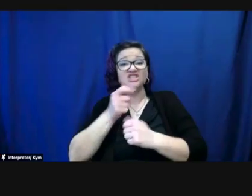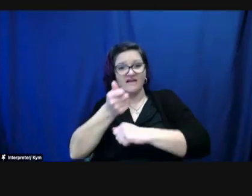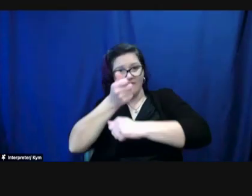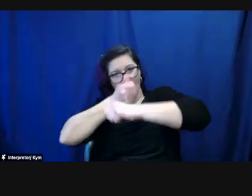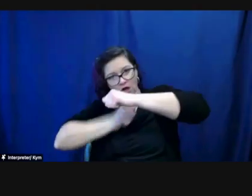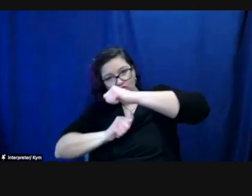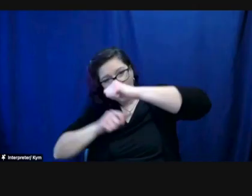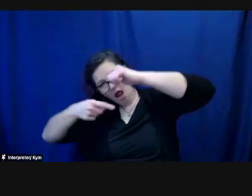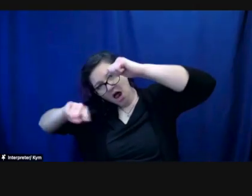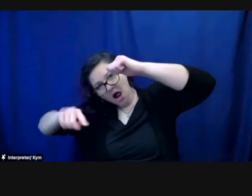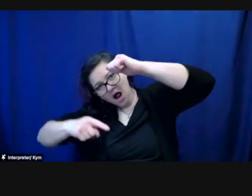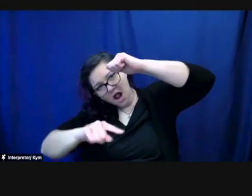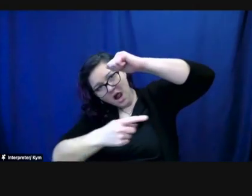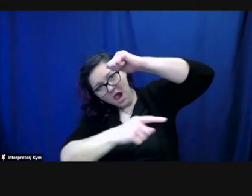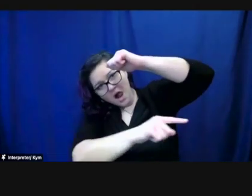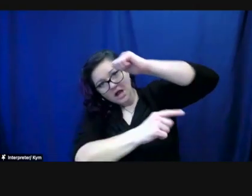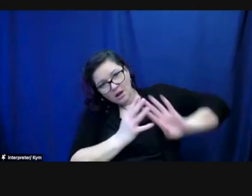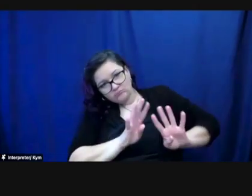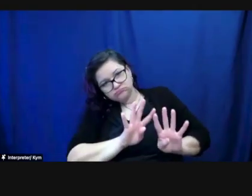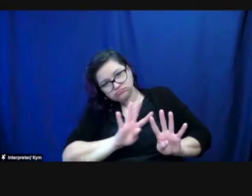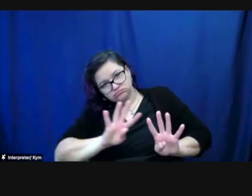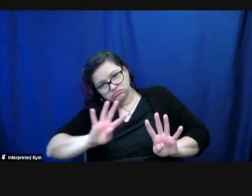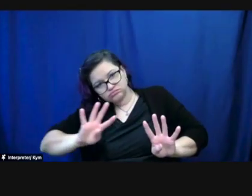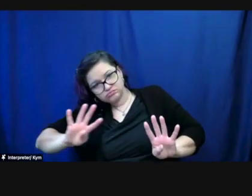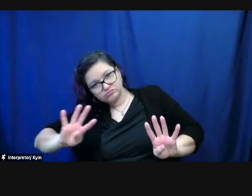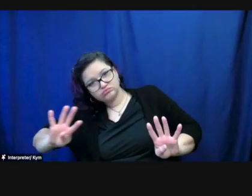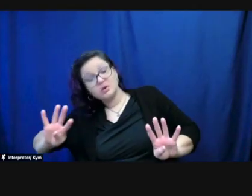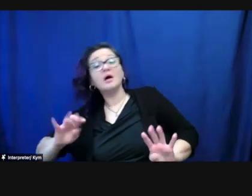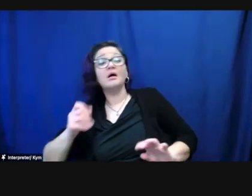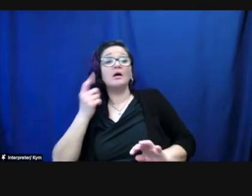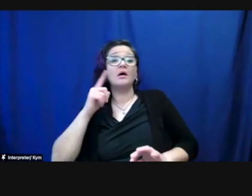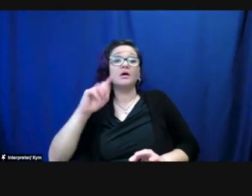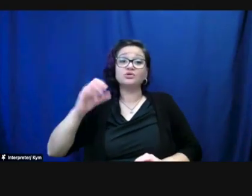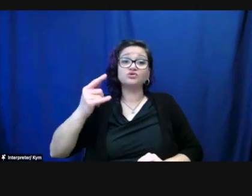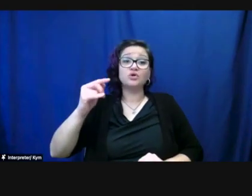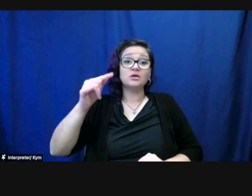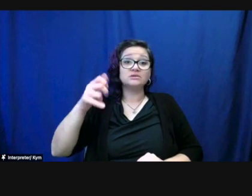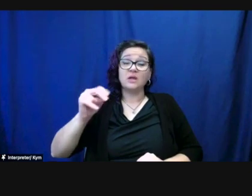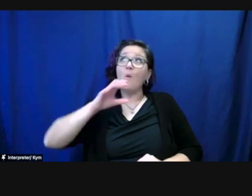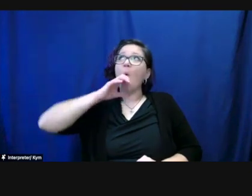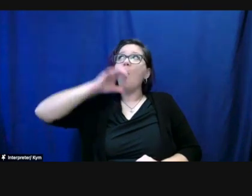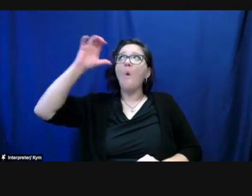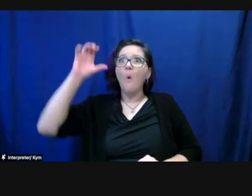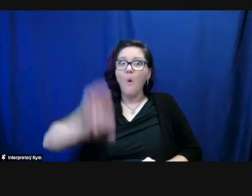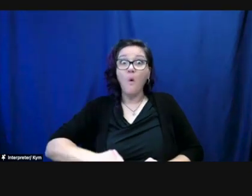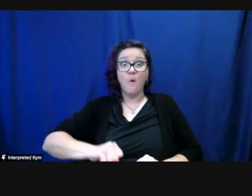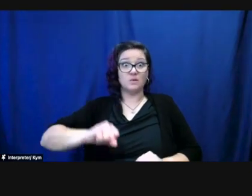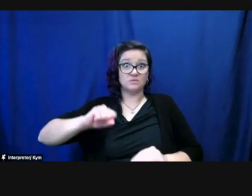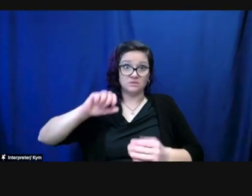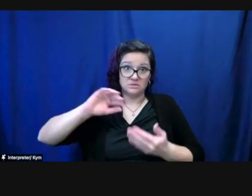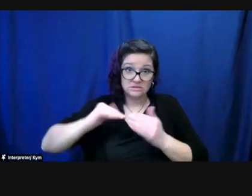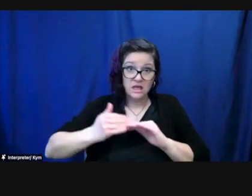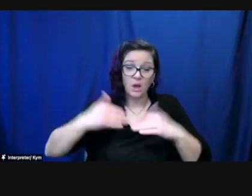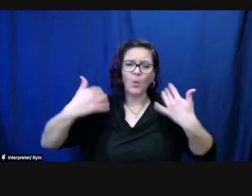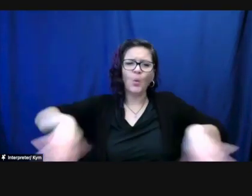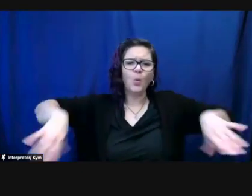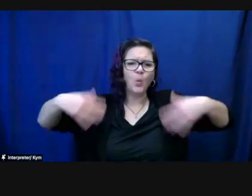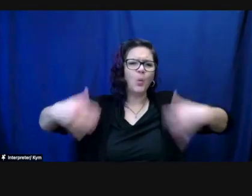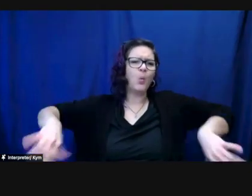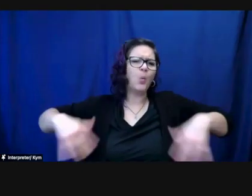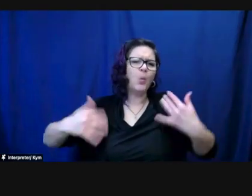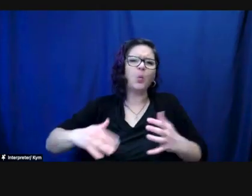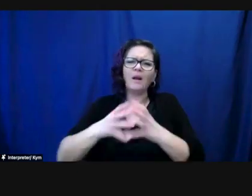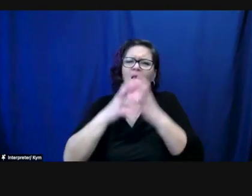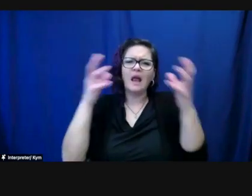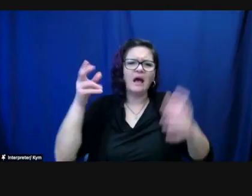tunnel that they would keep the slaves. And Charleston is a very old city. It has a lot of history. And when